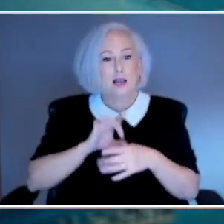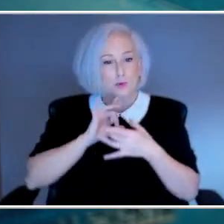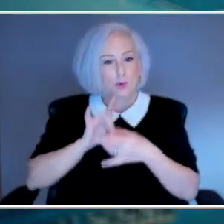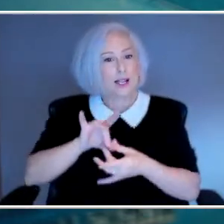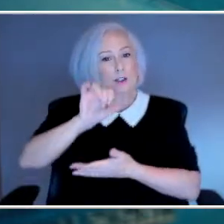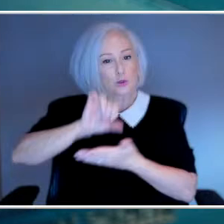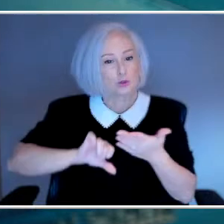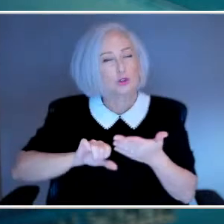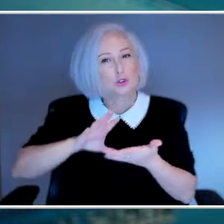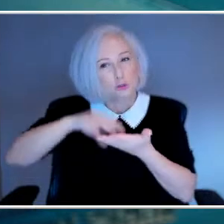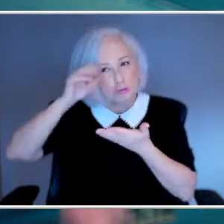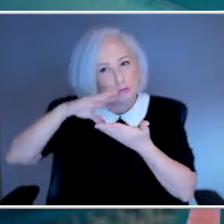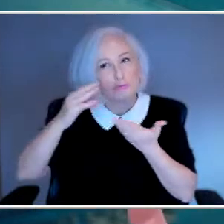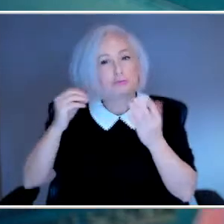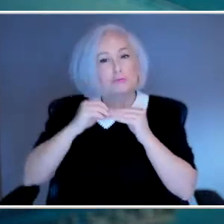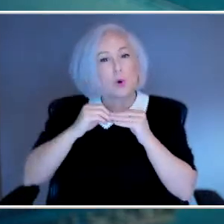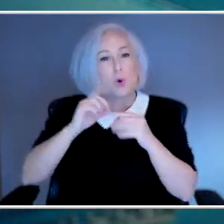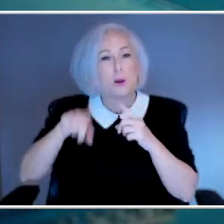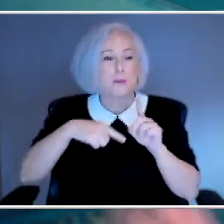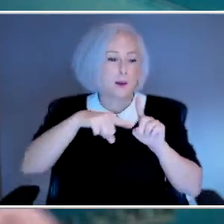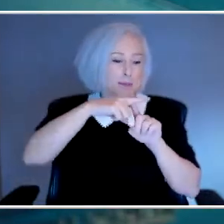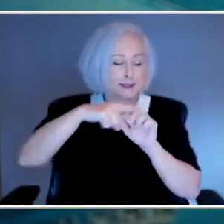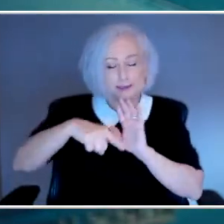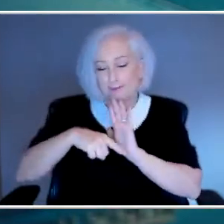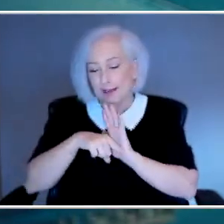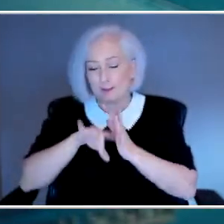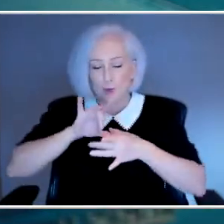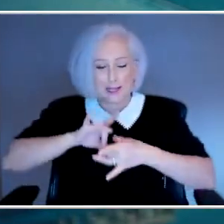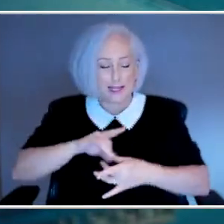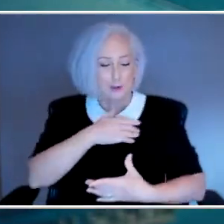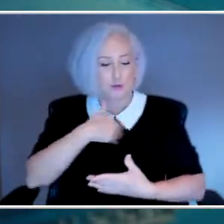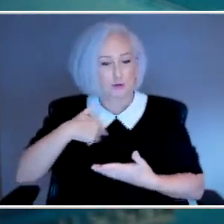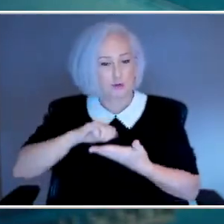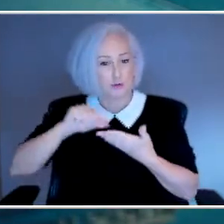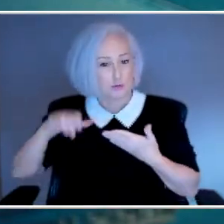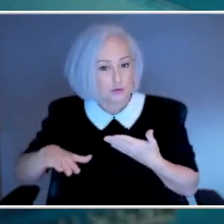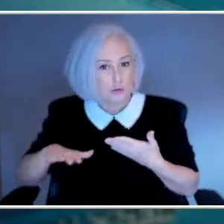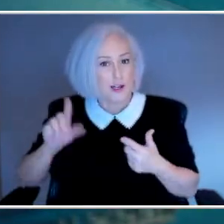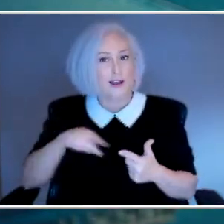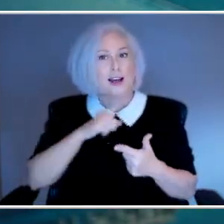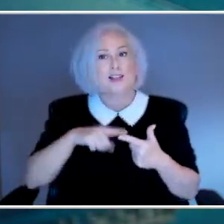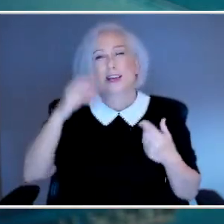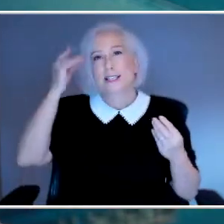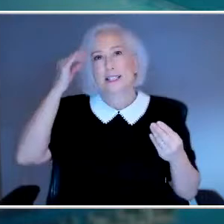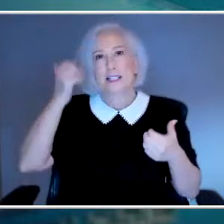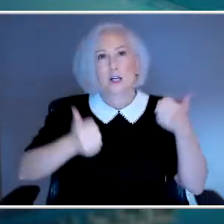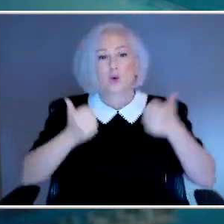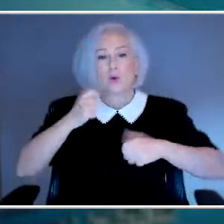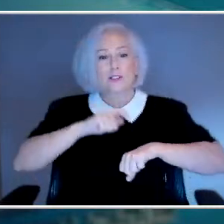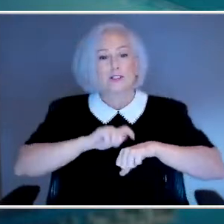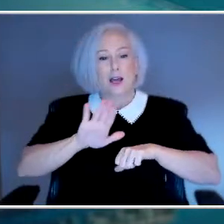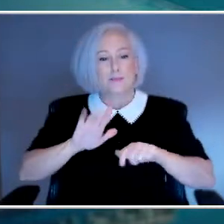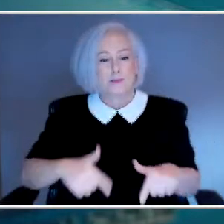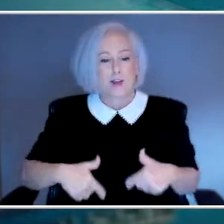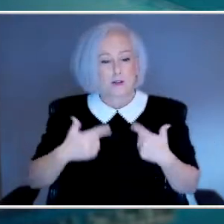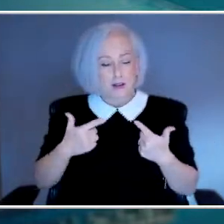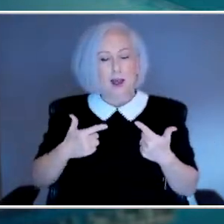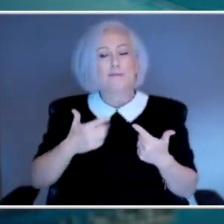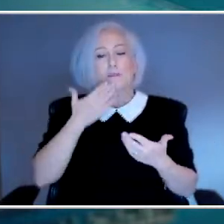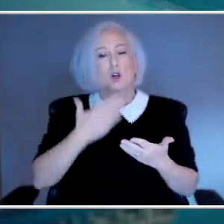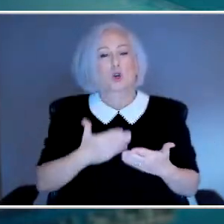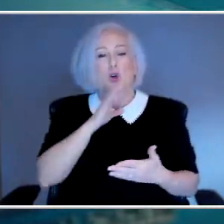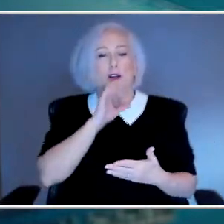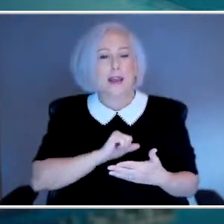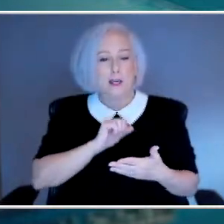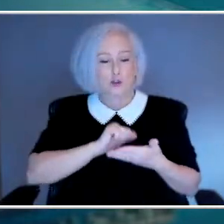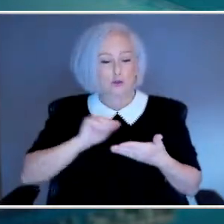it, to learn more about the pros and cons, and really find a time in their life that might be right for them, or identify if that's something they want, or if they want to